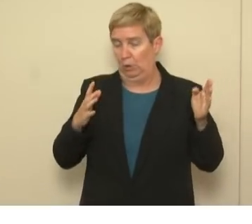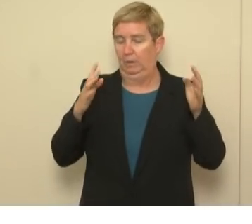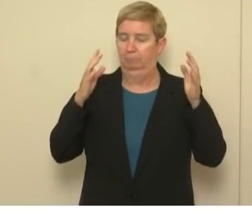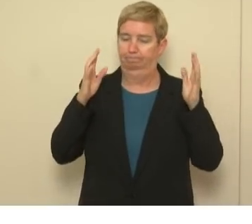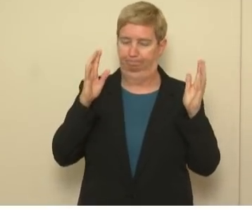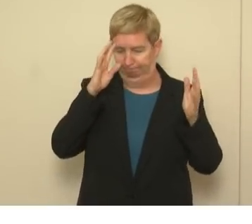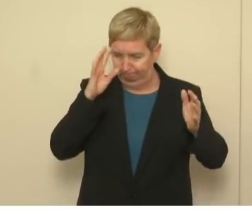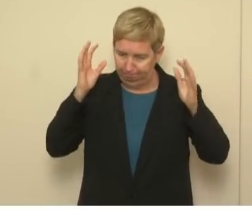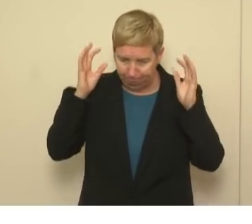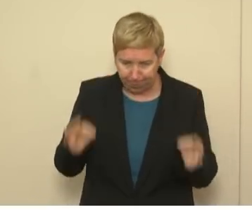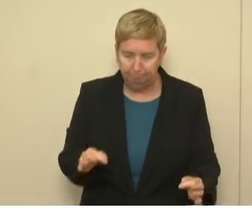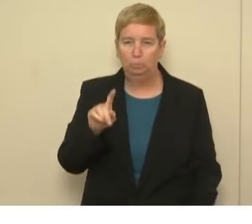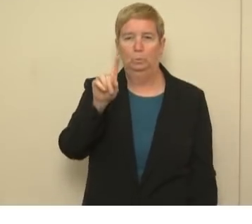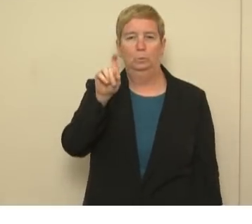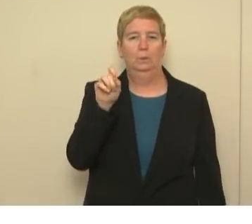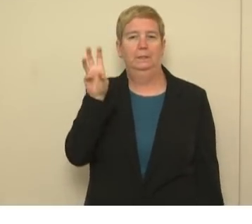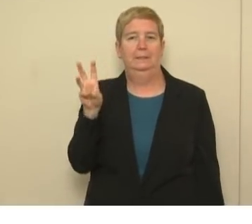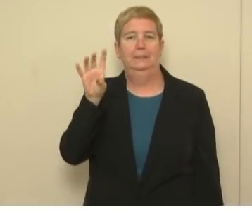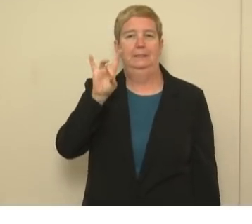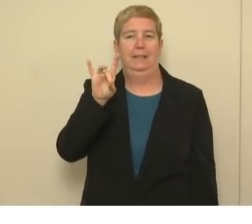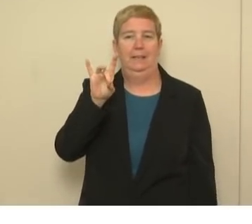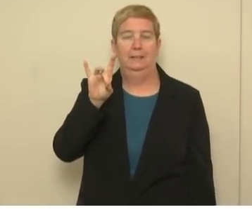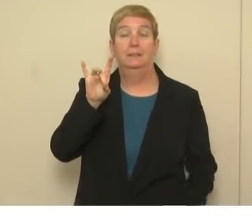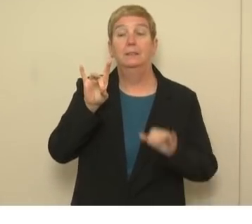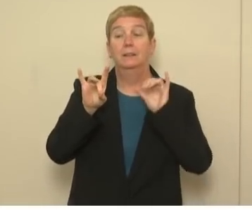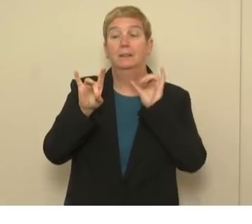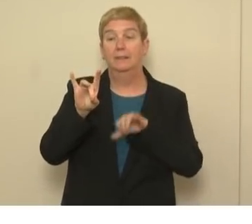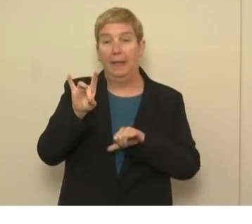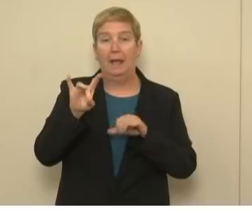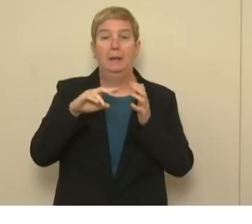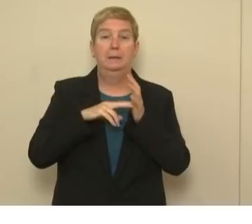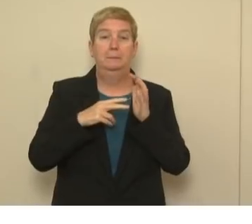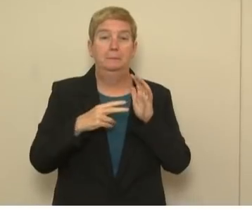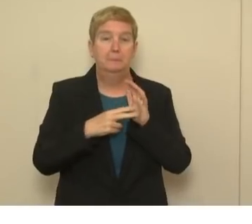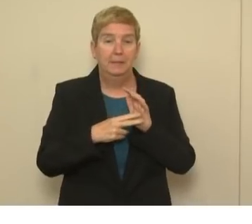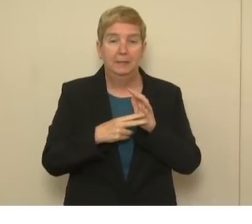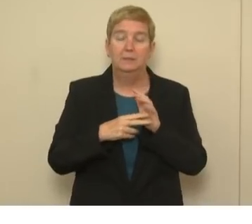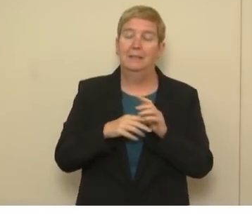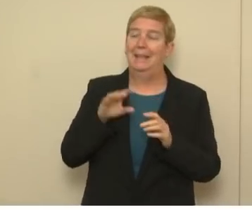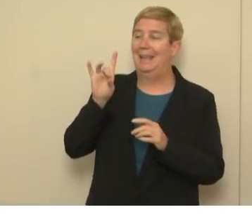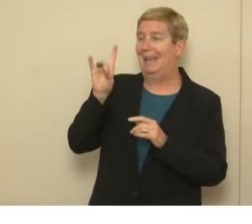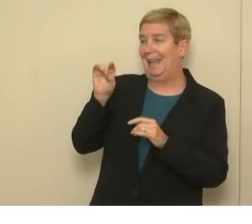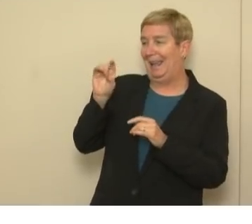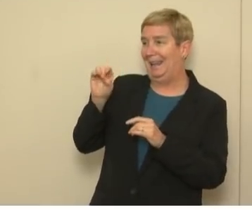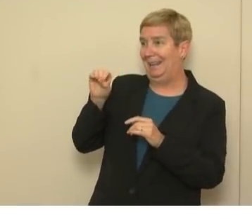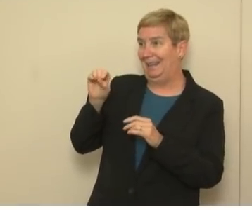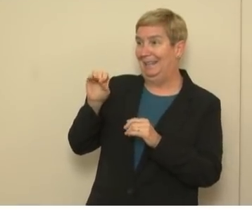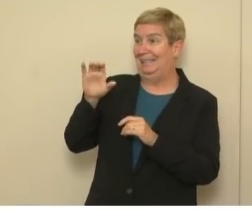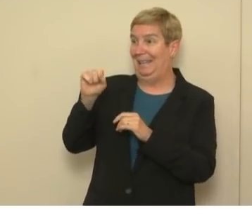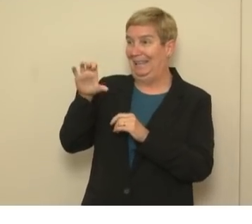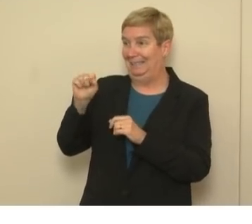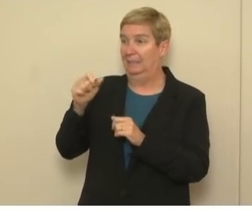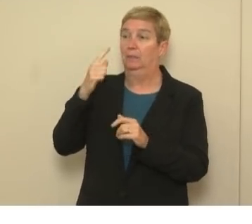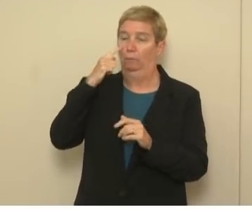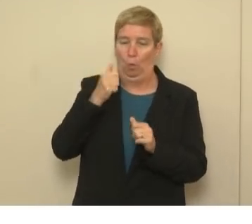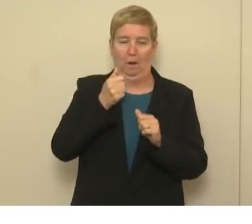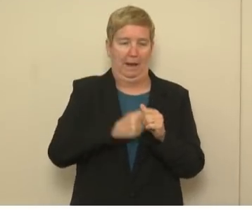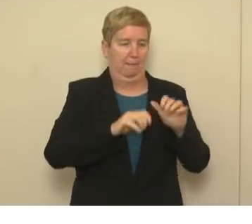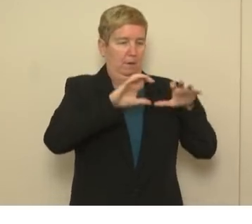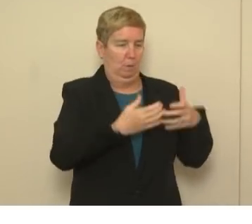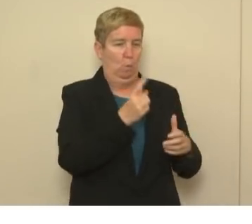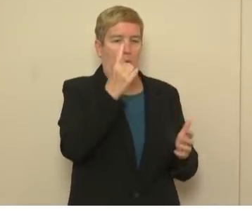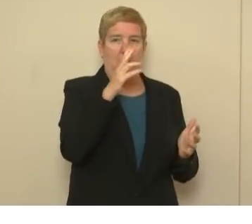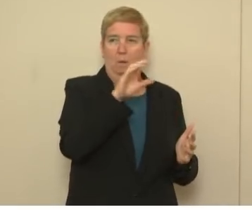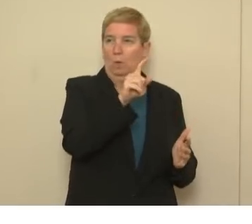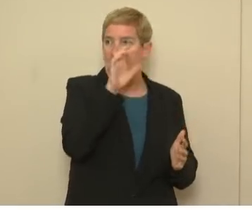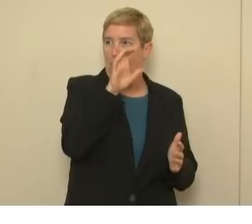168. It turns out it's 80 cases per 100,000. For those of you who are